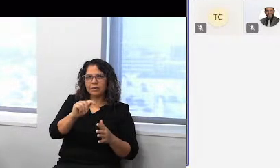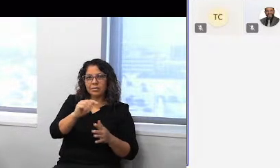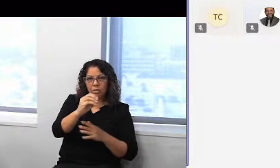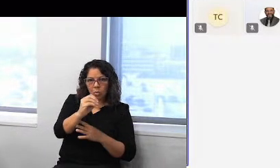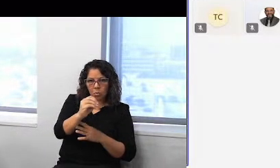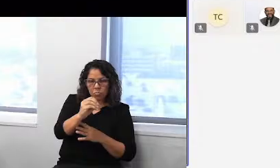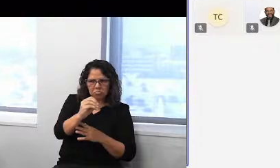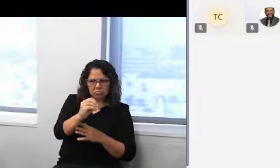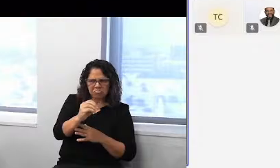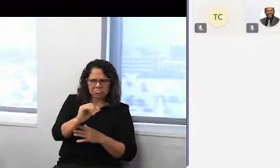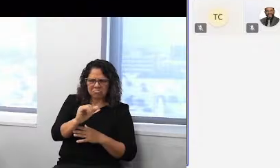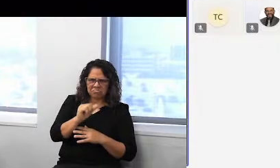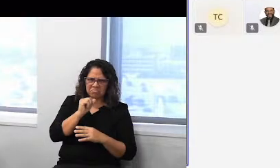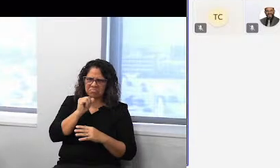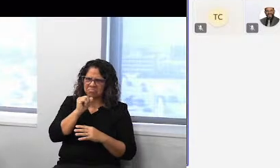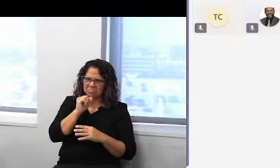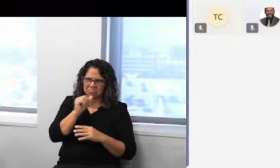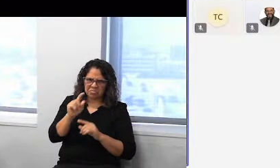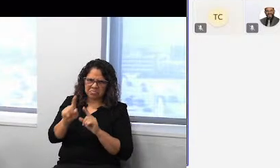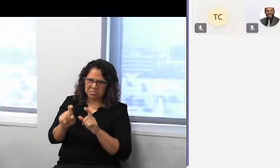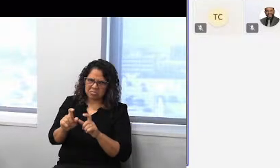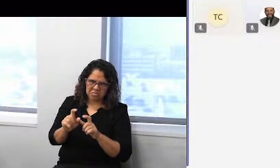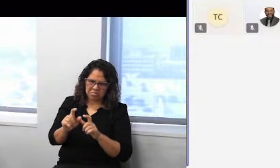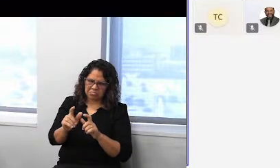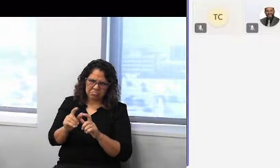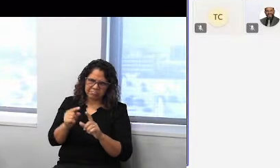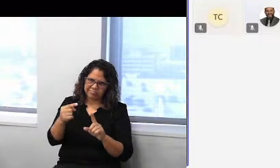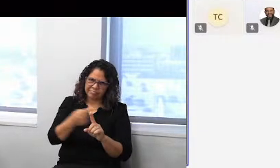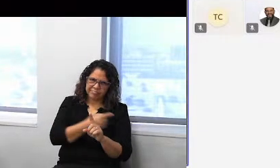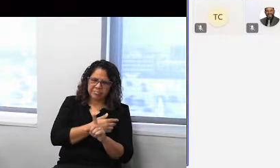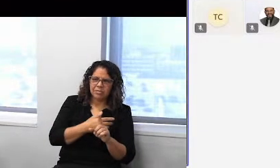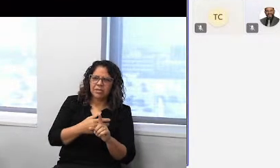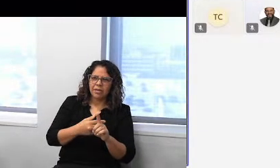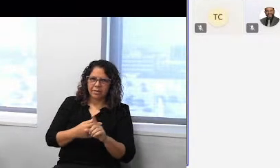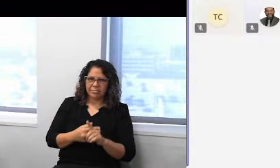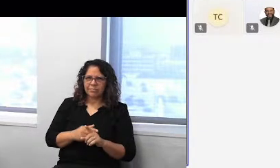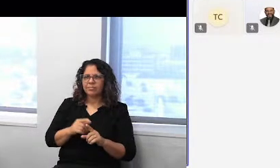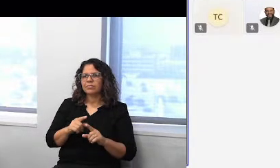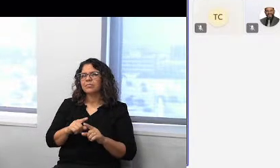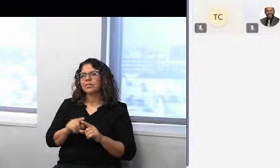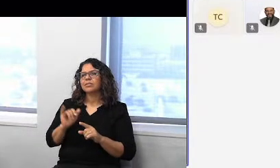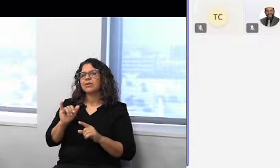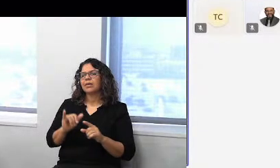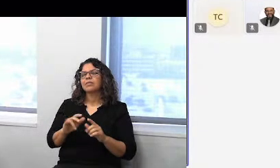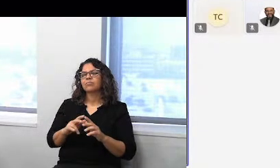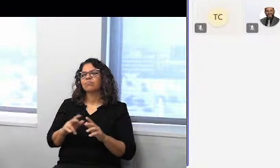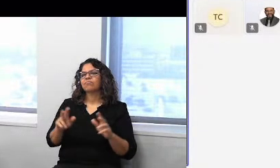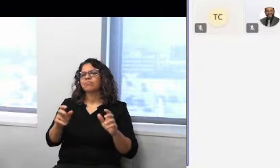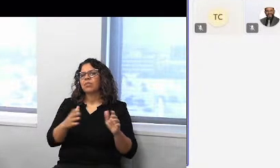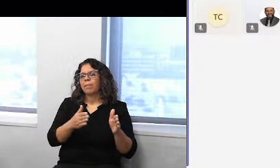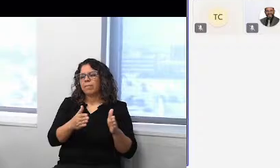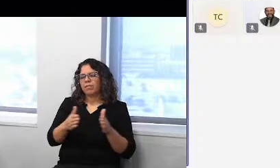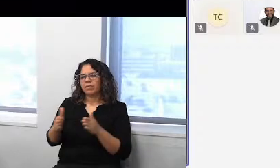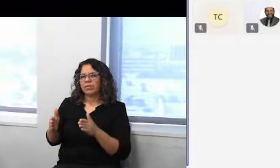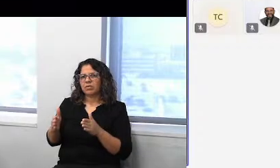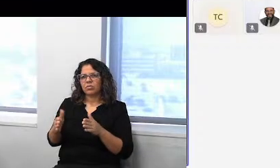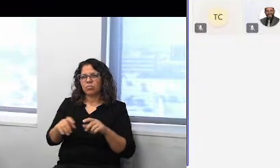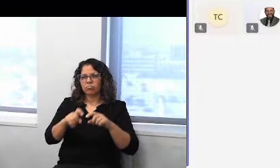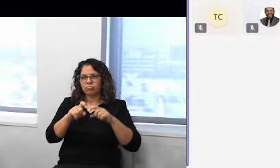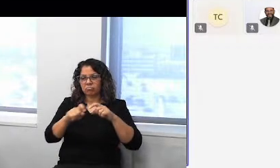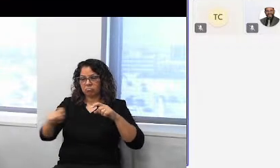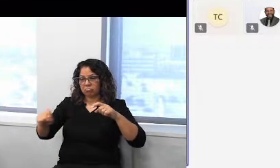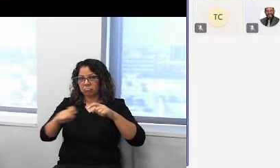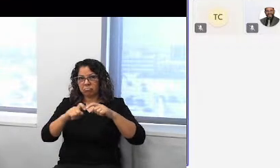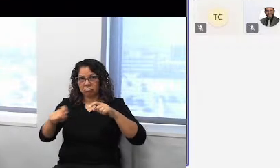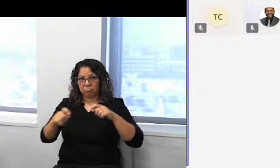about regional transmission planning. Is that correct? Was that a question you were asking him? I was